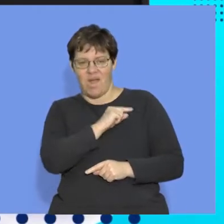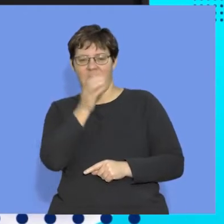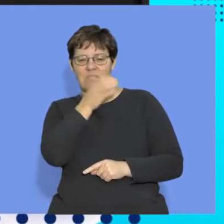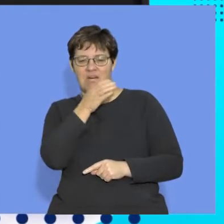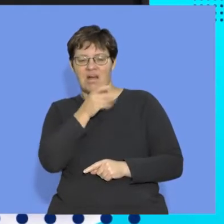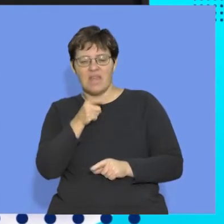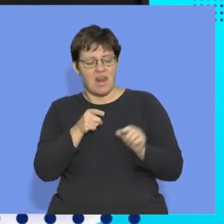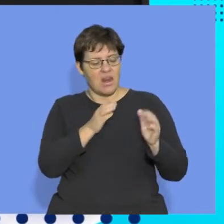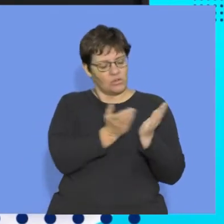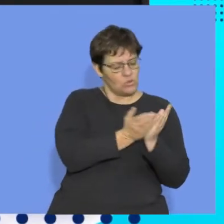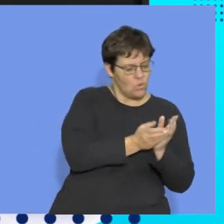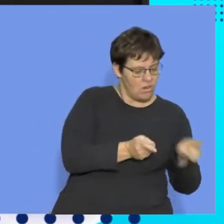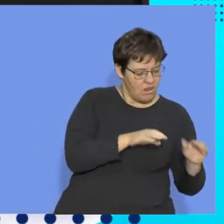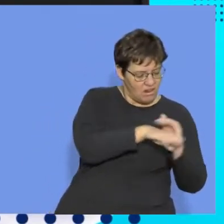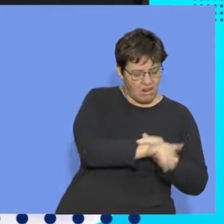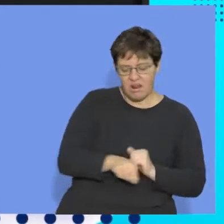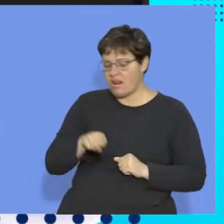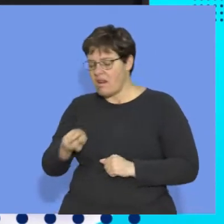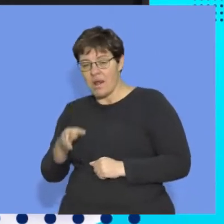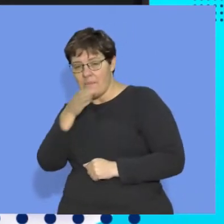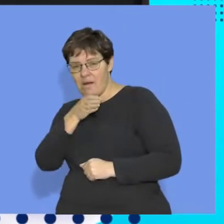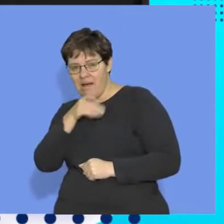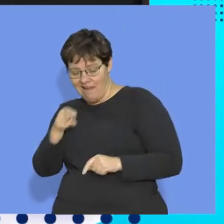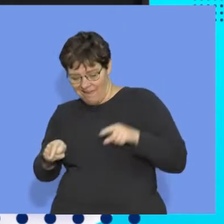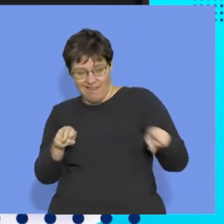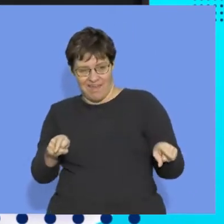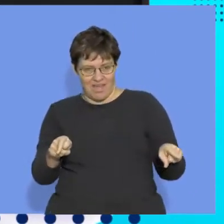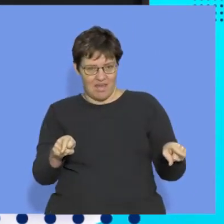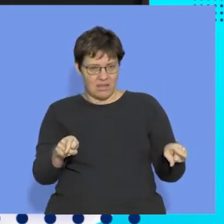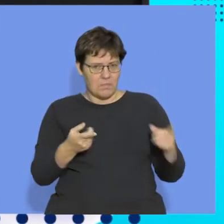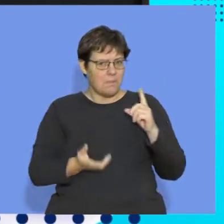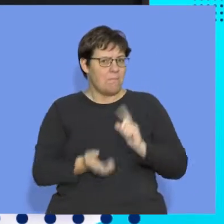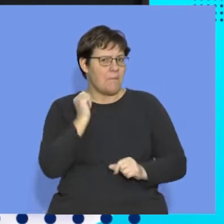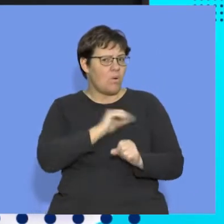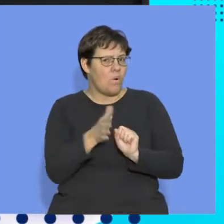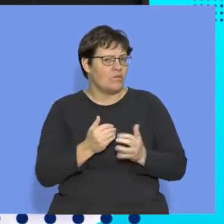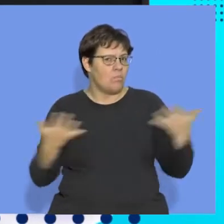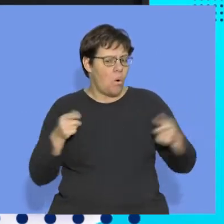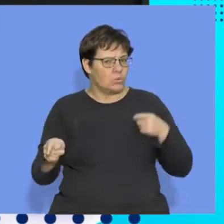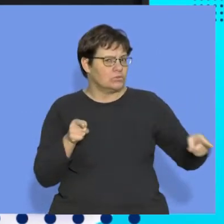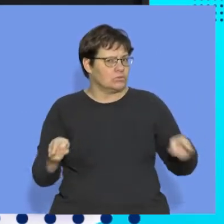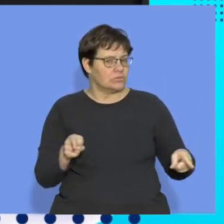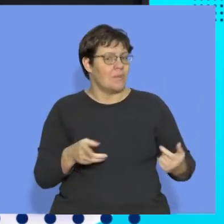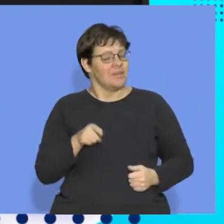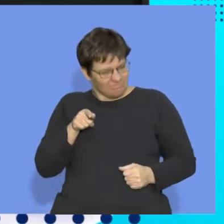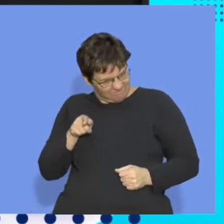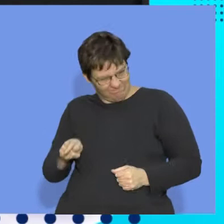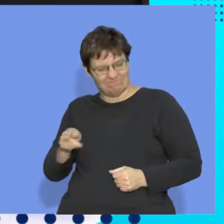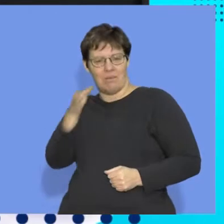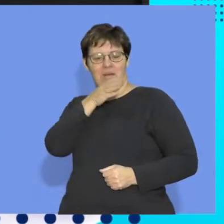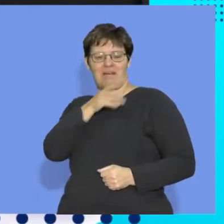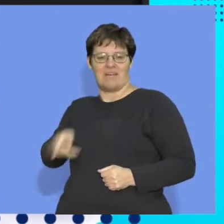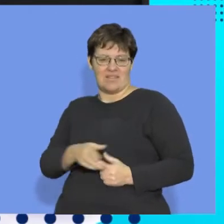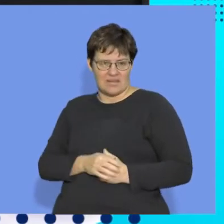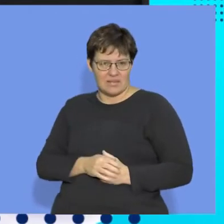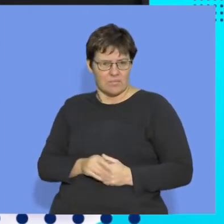school, okay? So you find there's actually a higher likelihood or probability. And how do they arrive